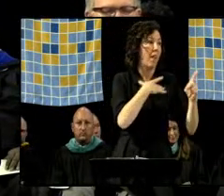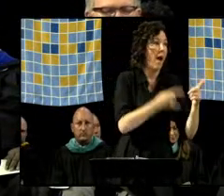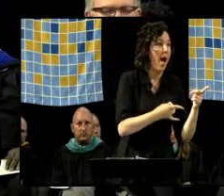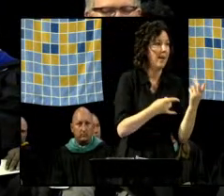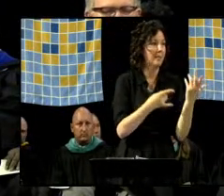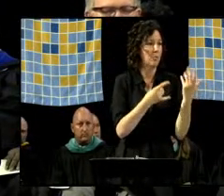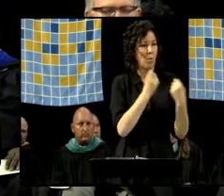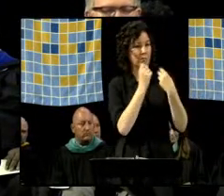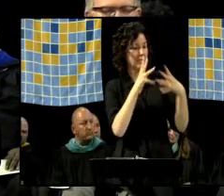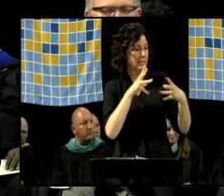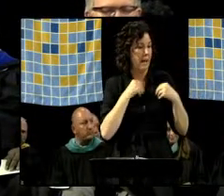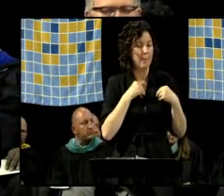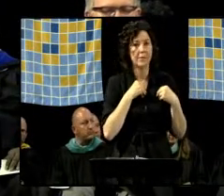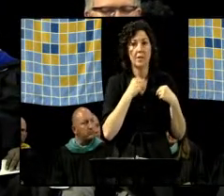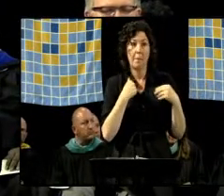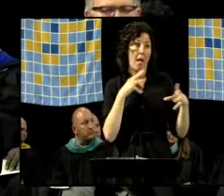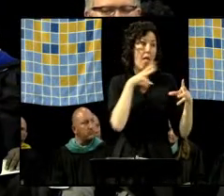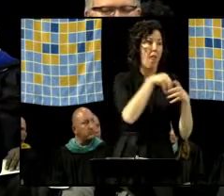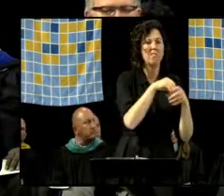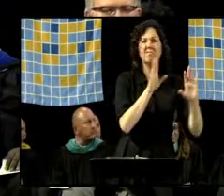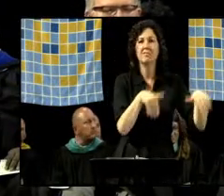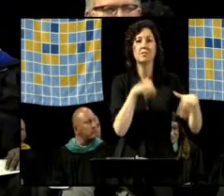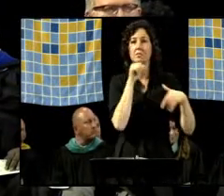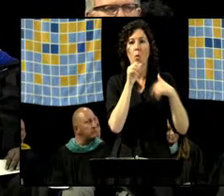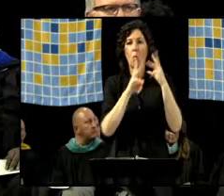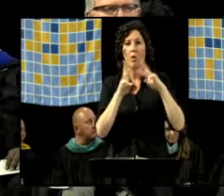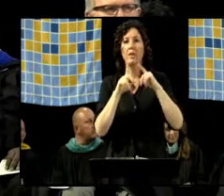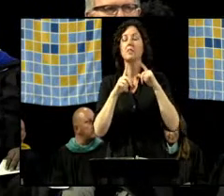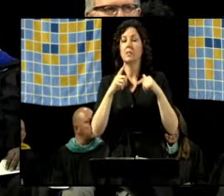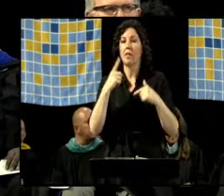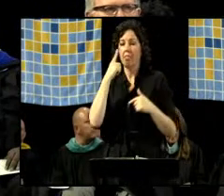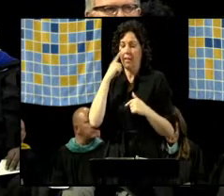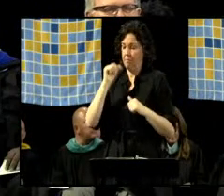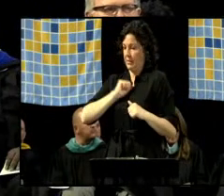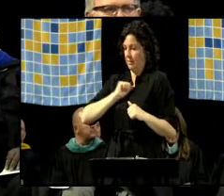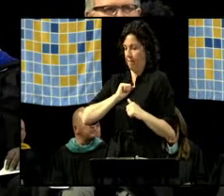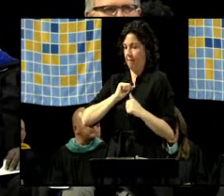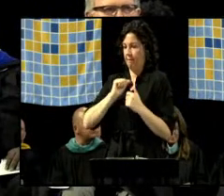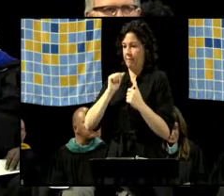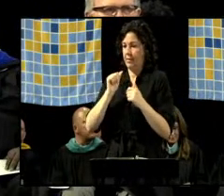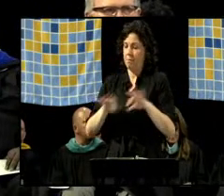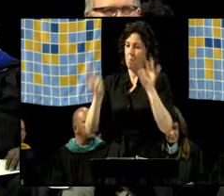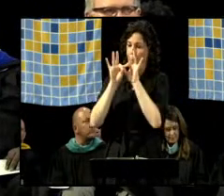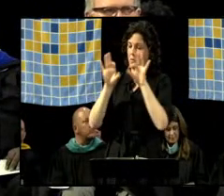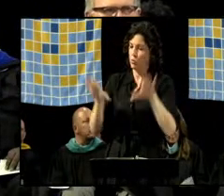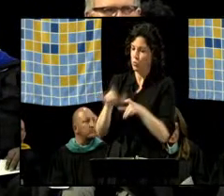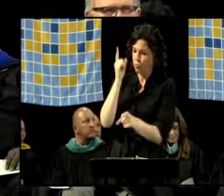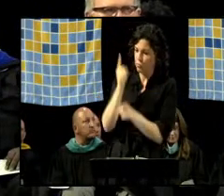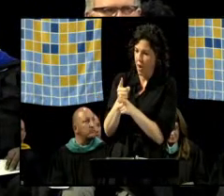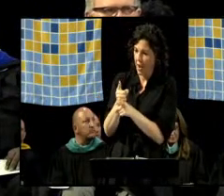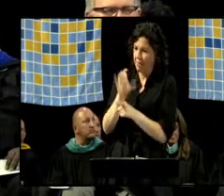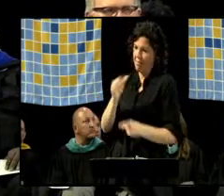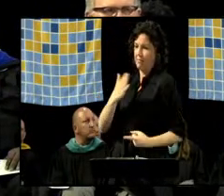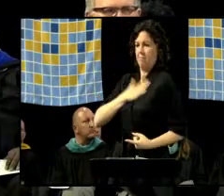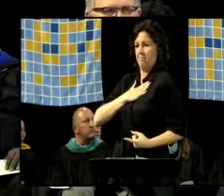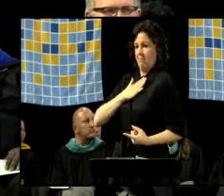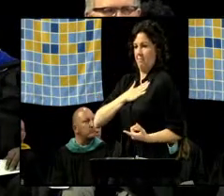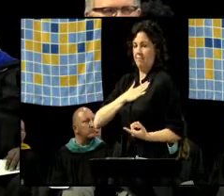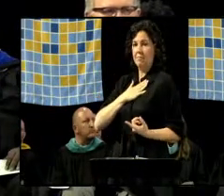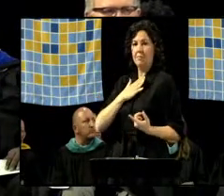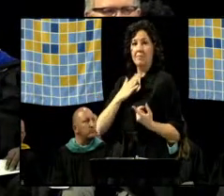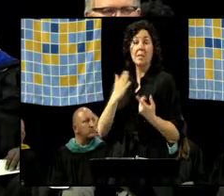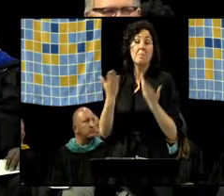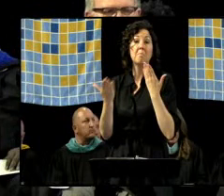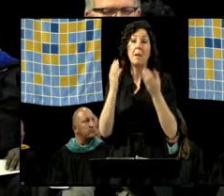I encourage us to remember that one of the most significant elements of integrity is doing what is right, even when we receive no credit